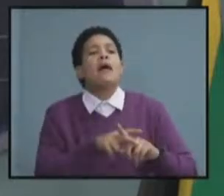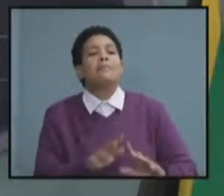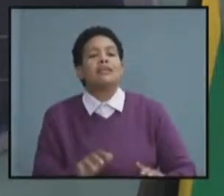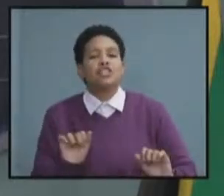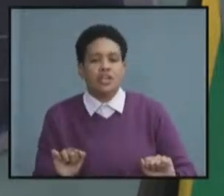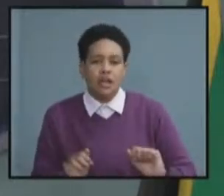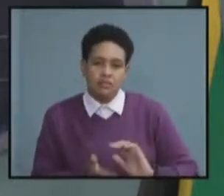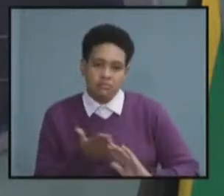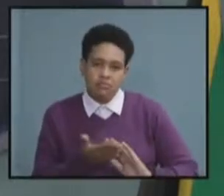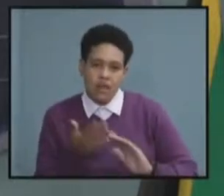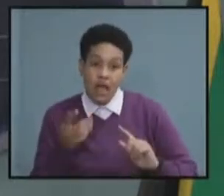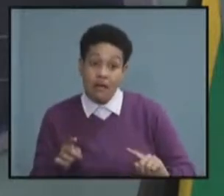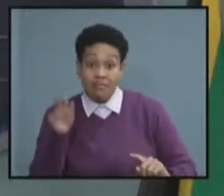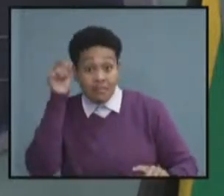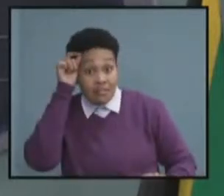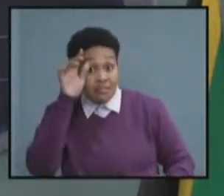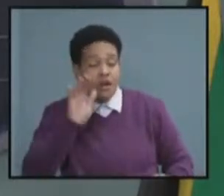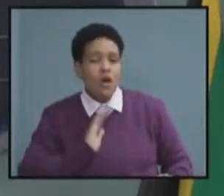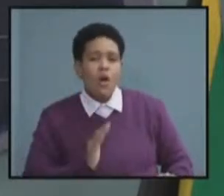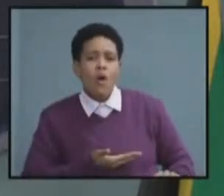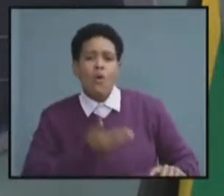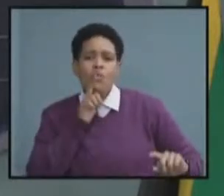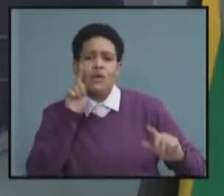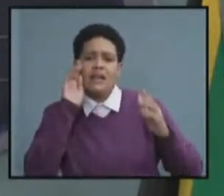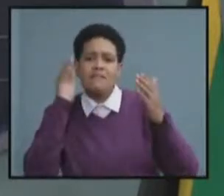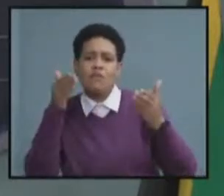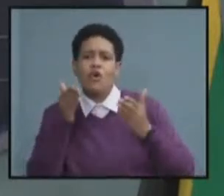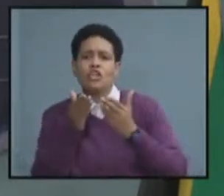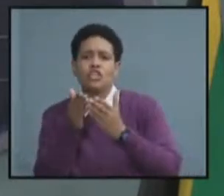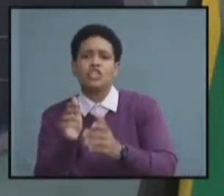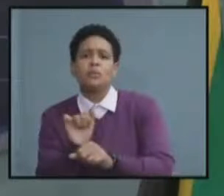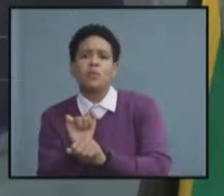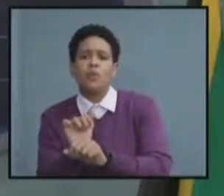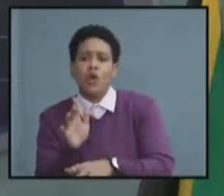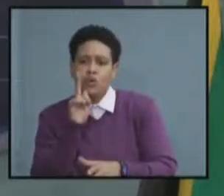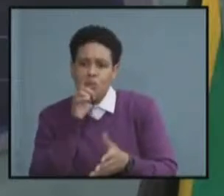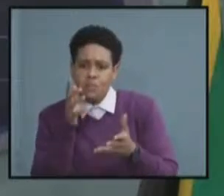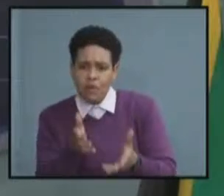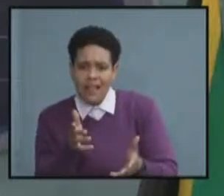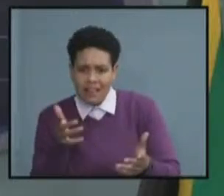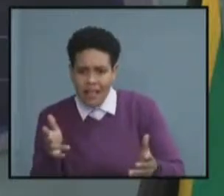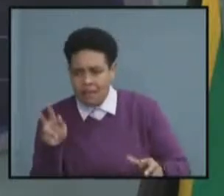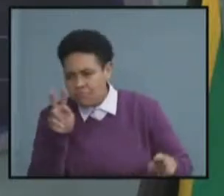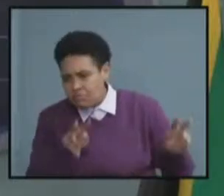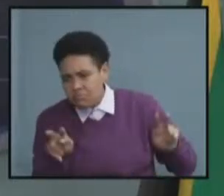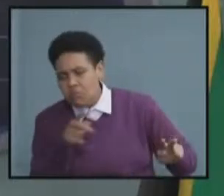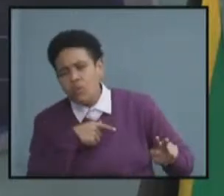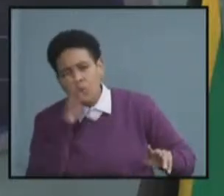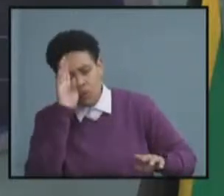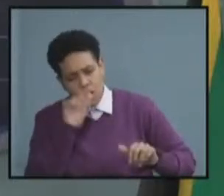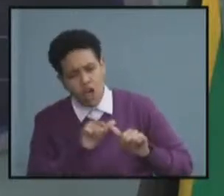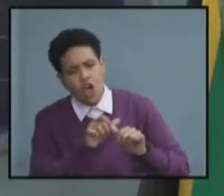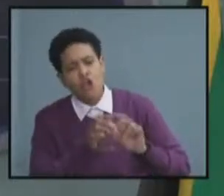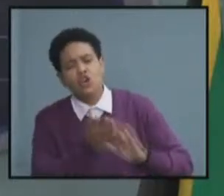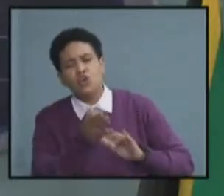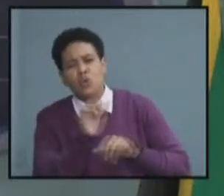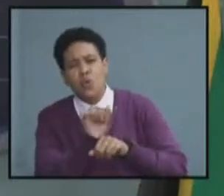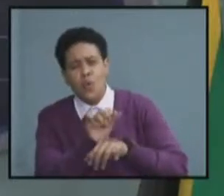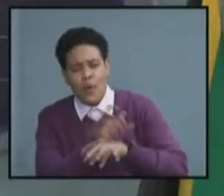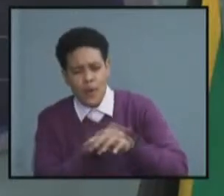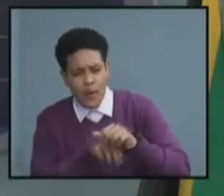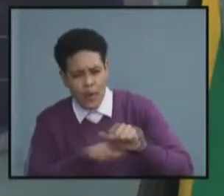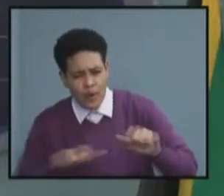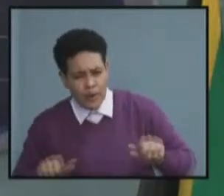applications. Notwithstanding our focus on the ship workers presently, we will continue to work assiduously to